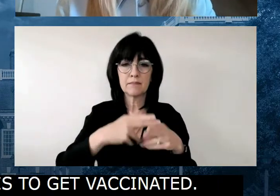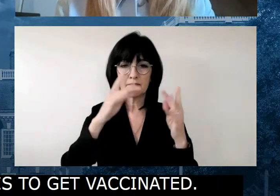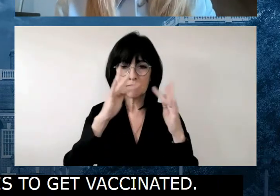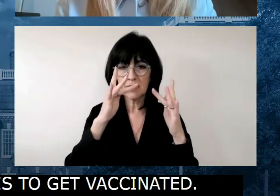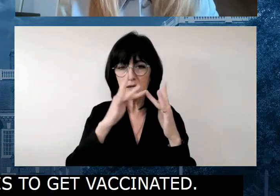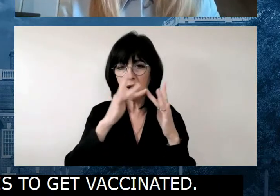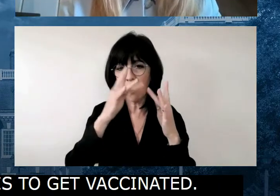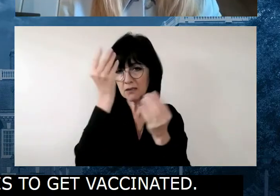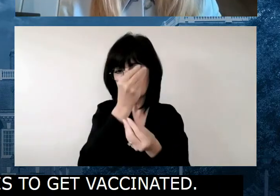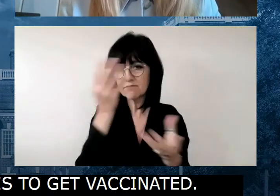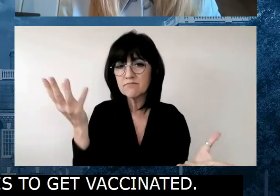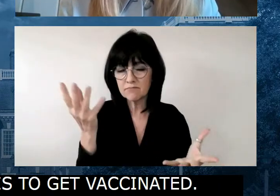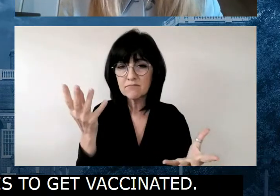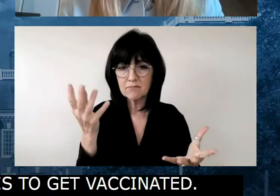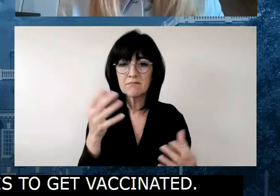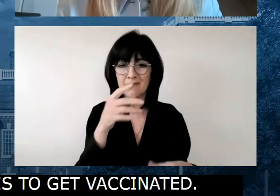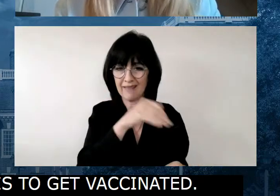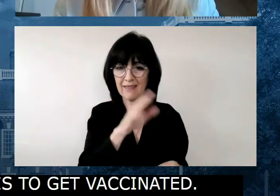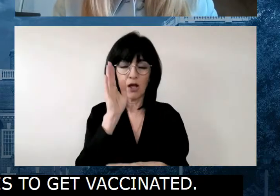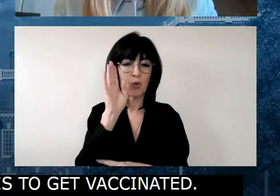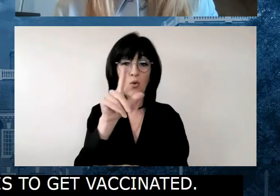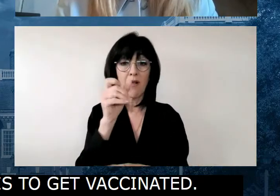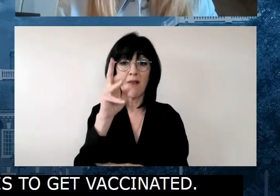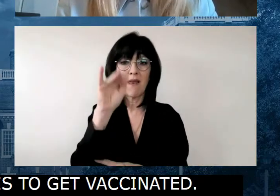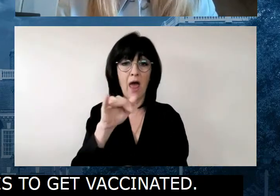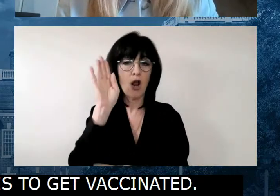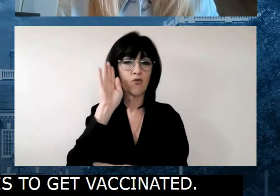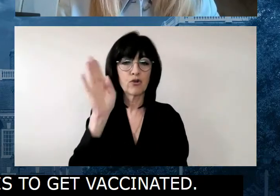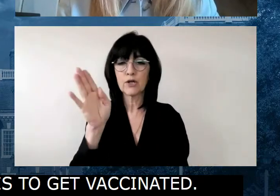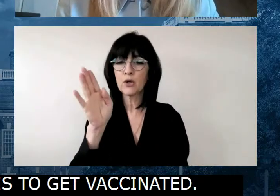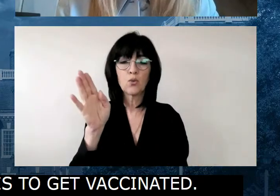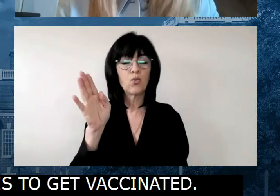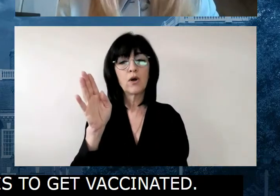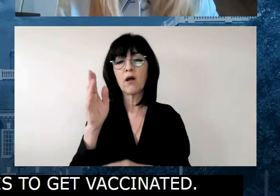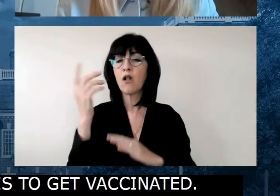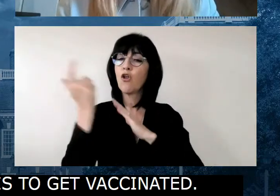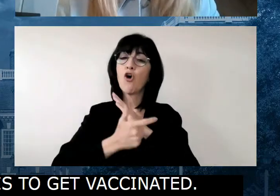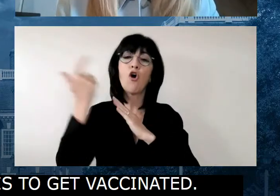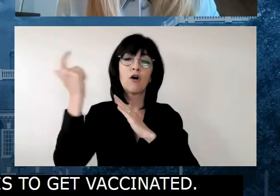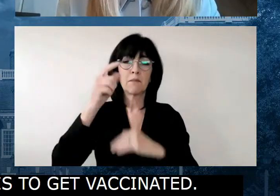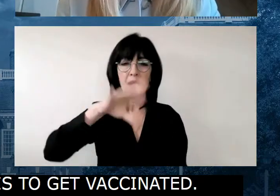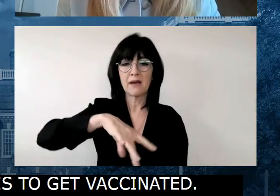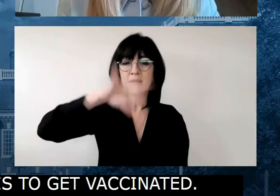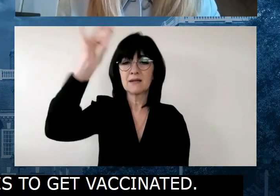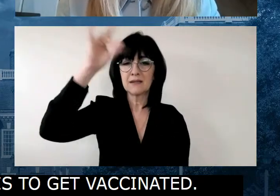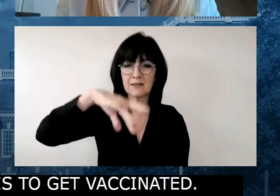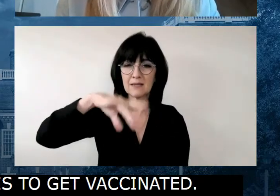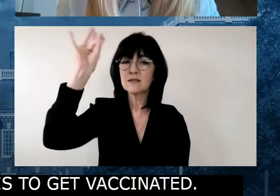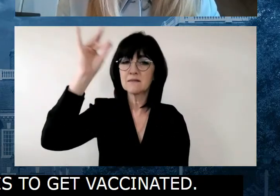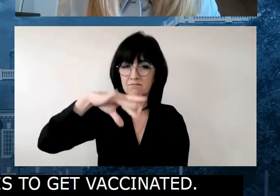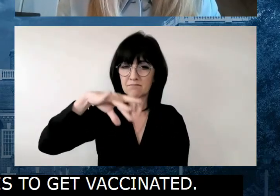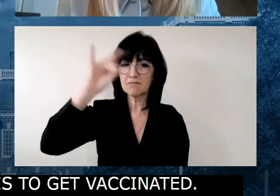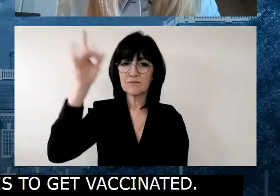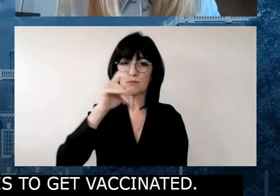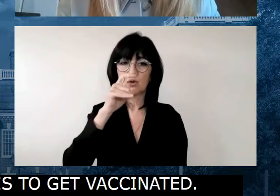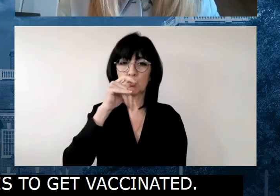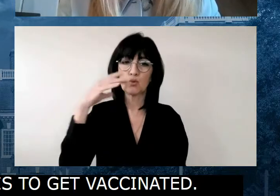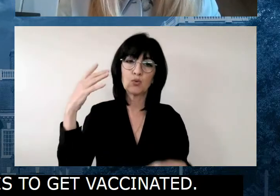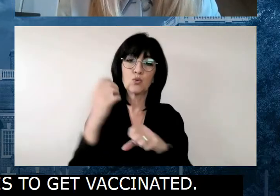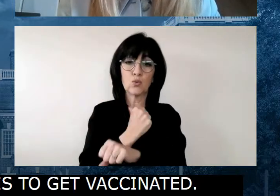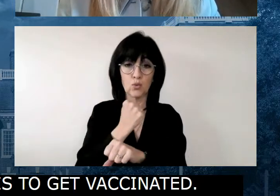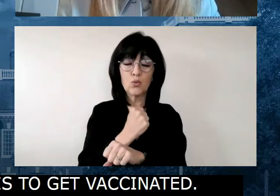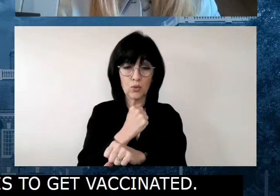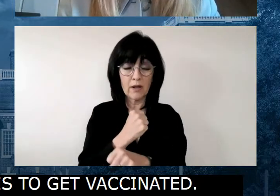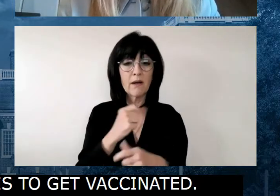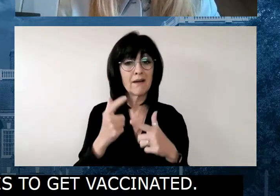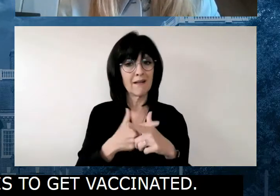anonymized numbers, and the lottery will randomize the numbers and pull out a winner. And the winners will be contacted by phone